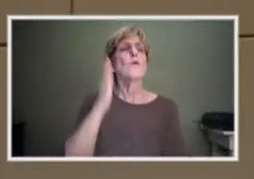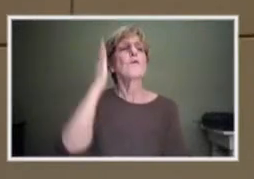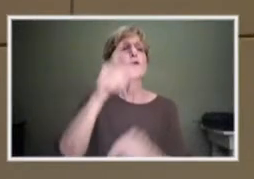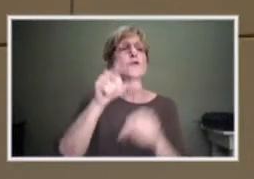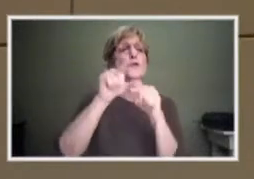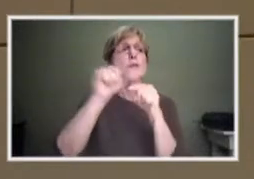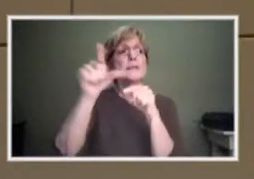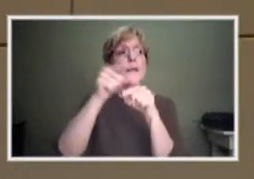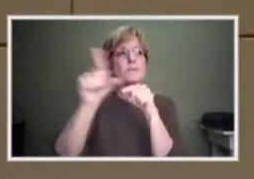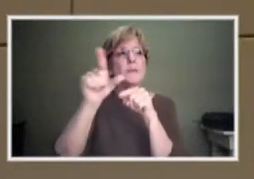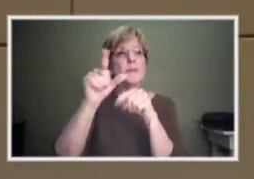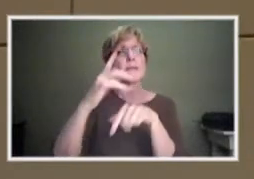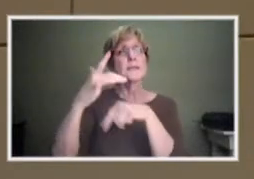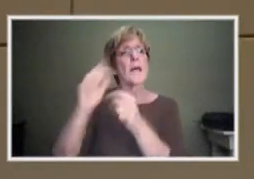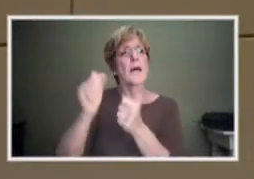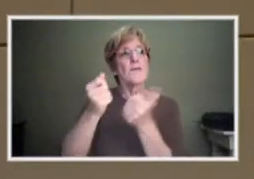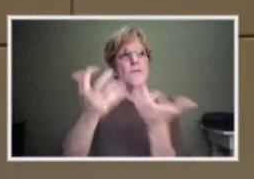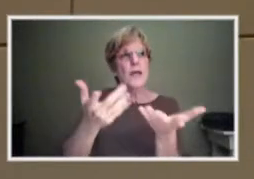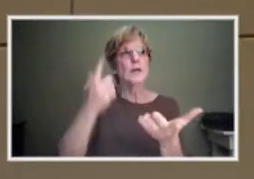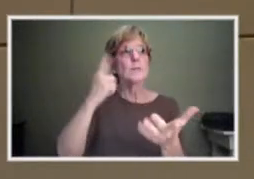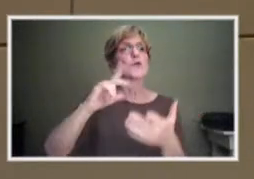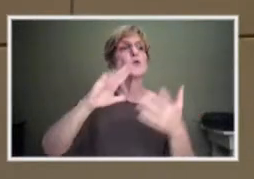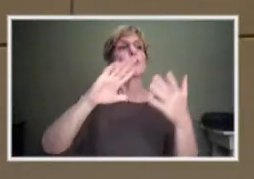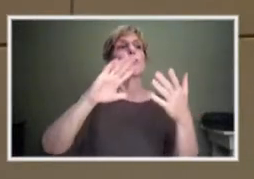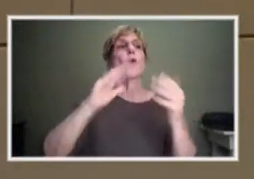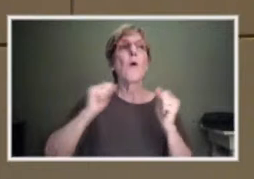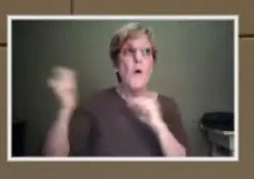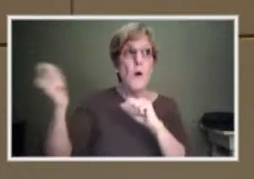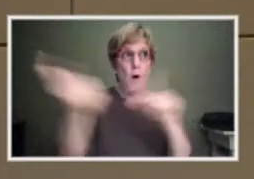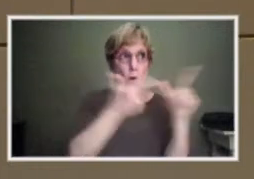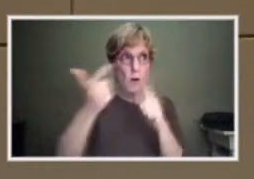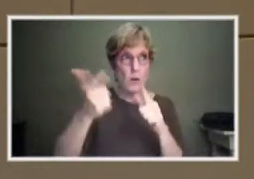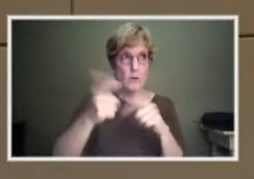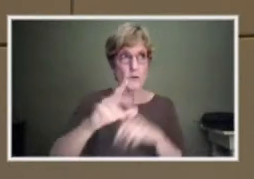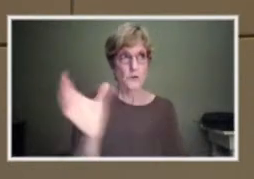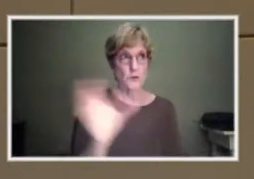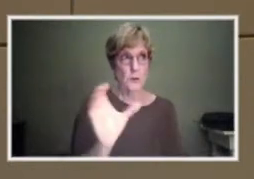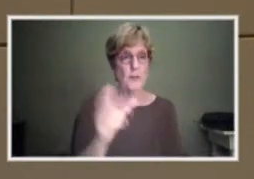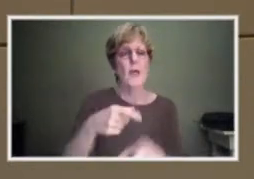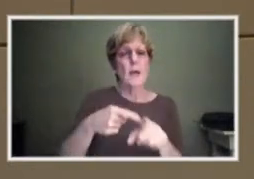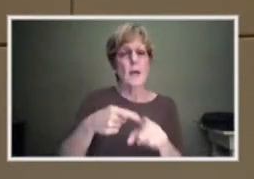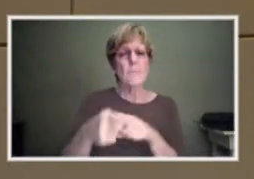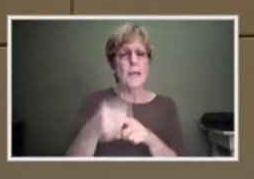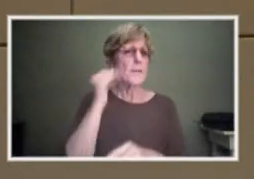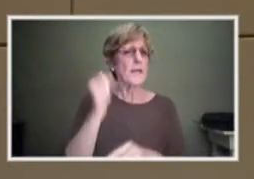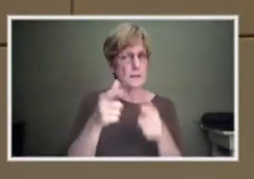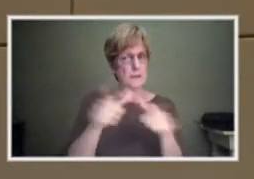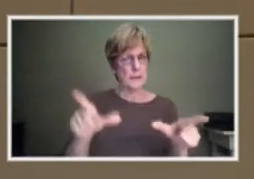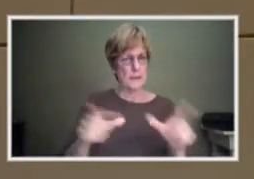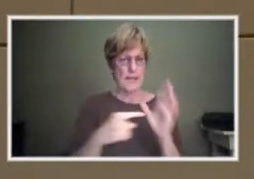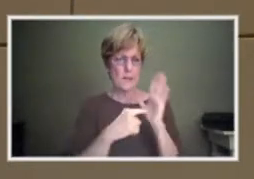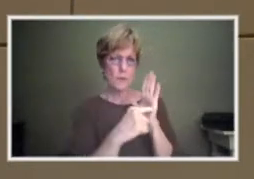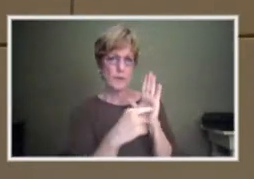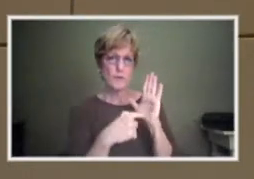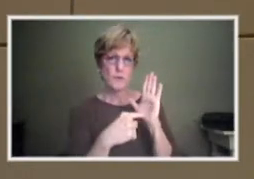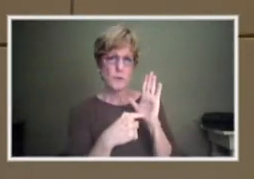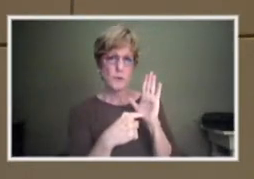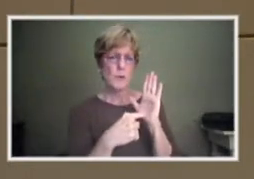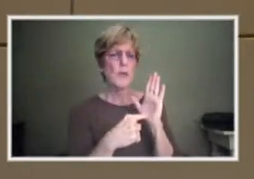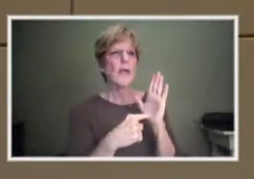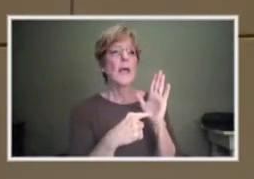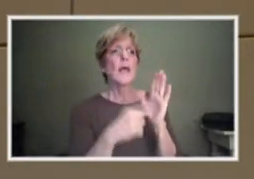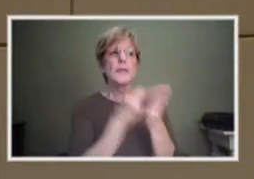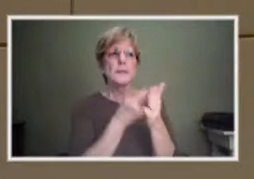to be available to the Charlotte community? Mainly because, according to the language, the subsidies